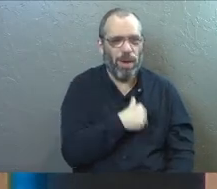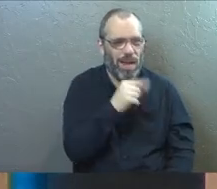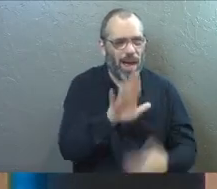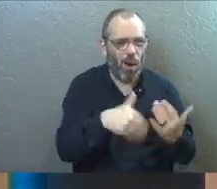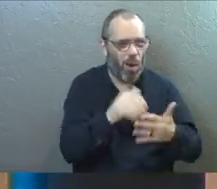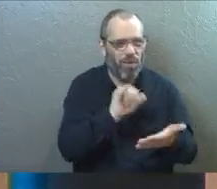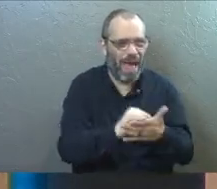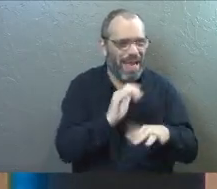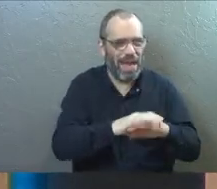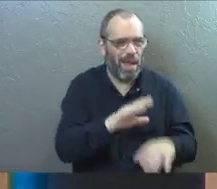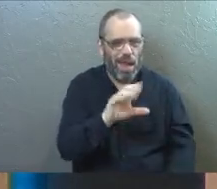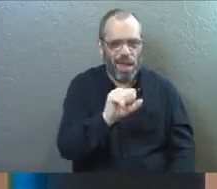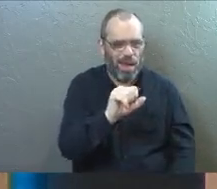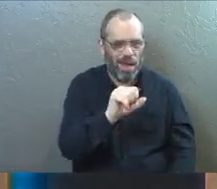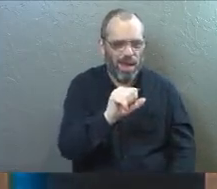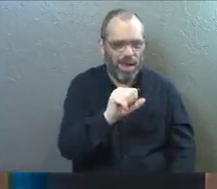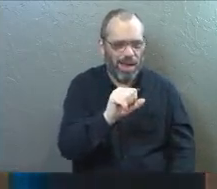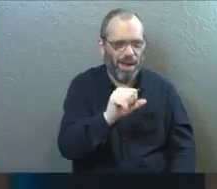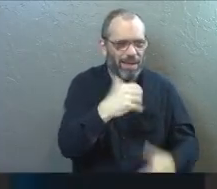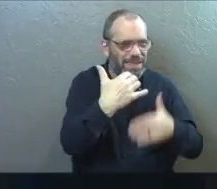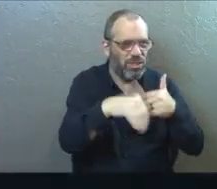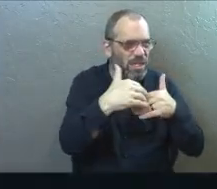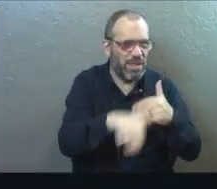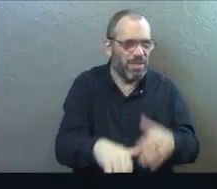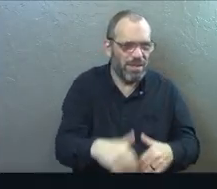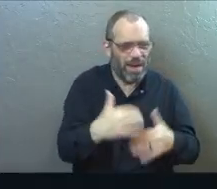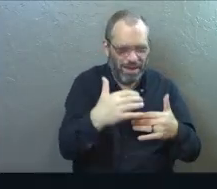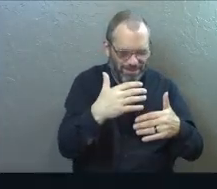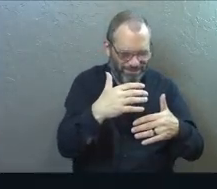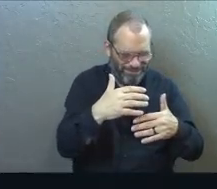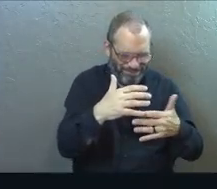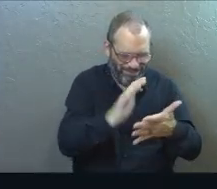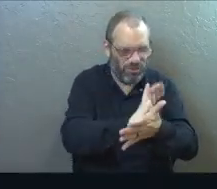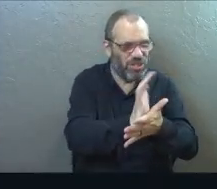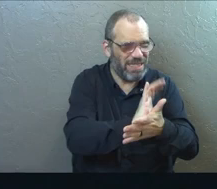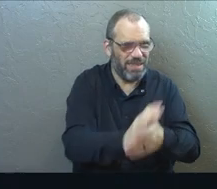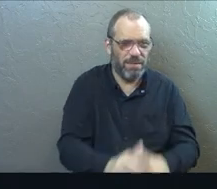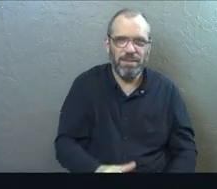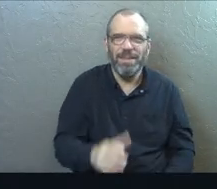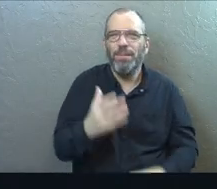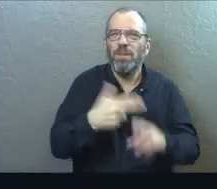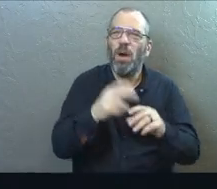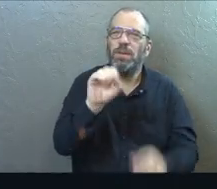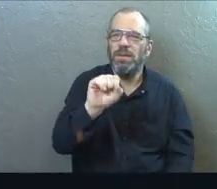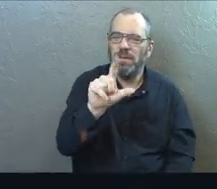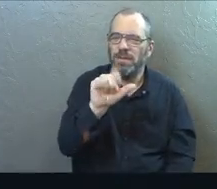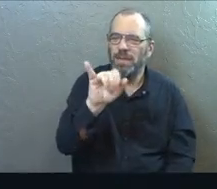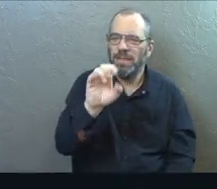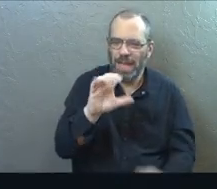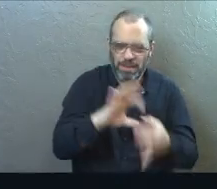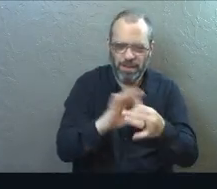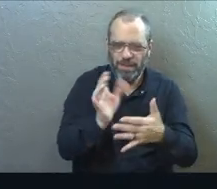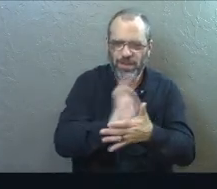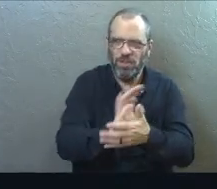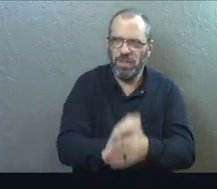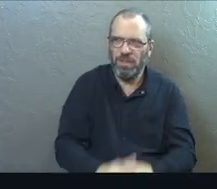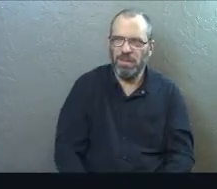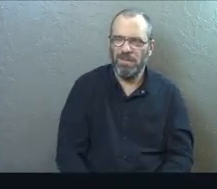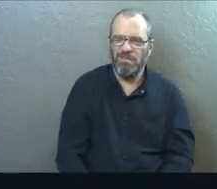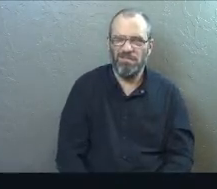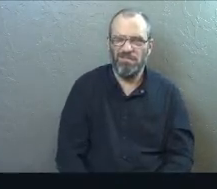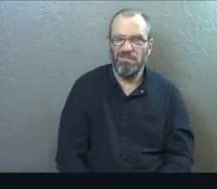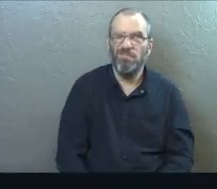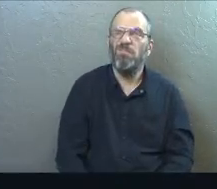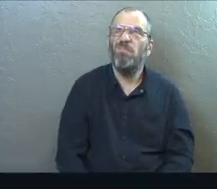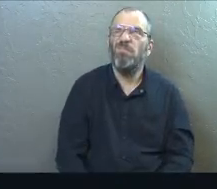it. Church, you need to hear it today. You're not all that in a slice of cheese, man. You're like, that makes no sense.